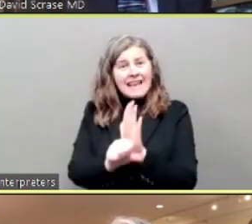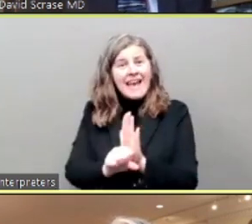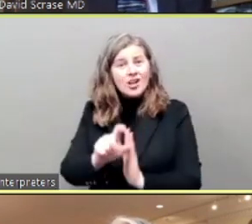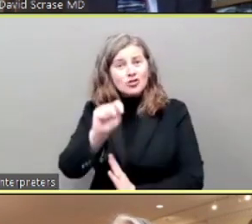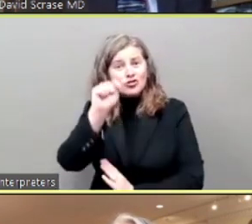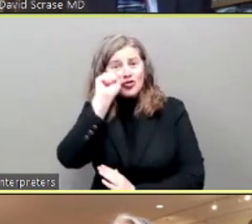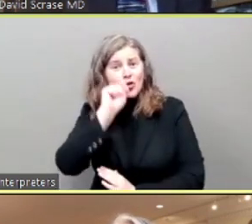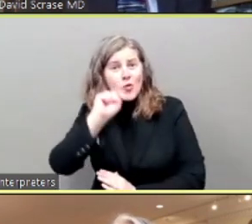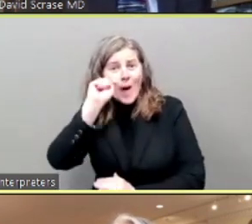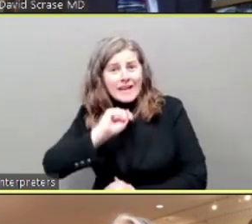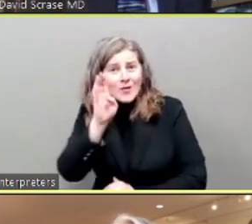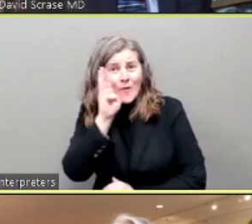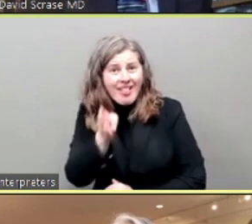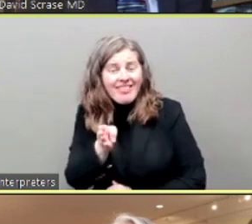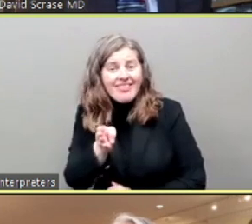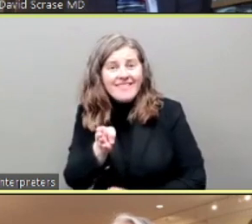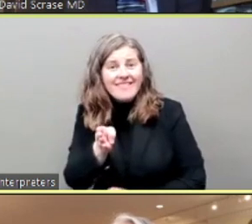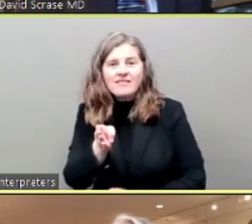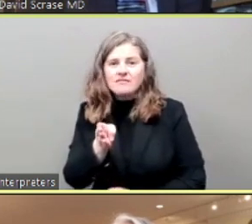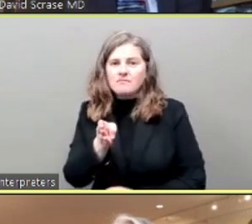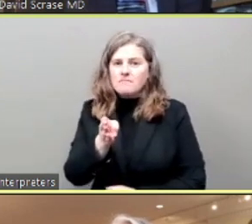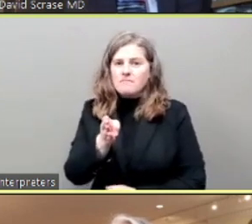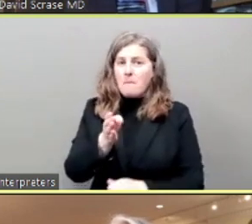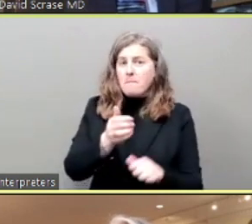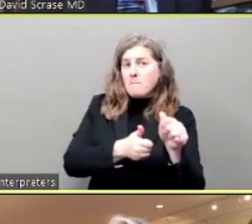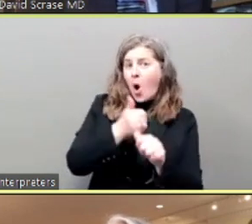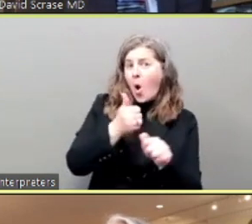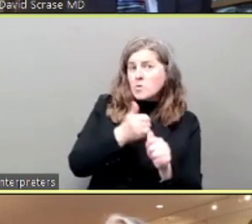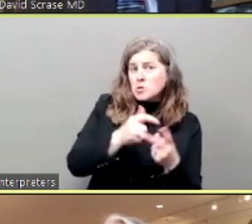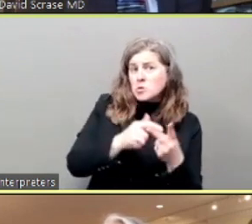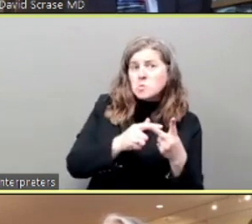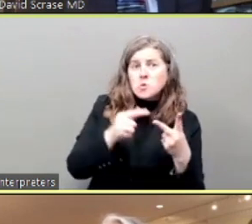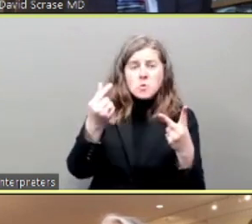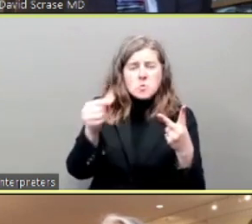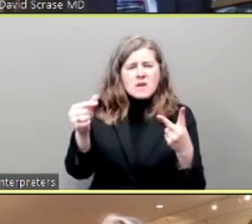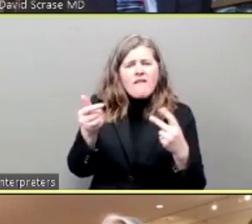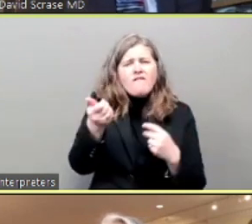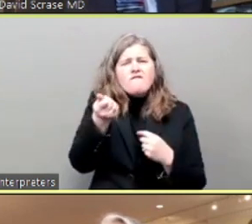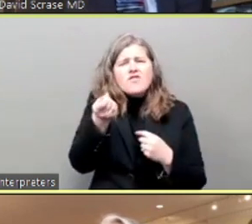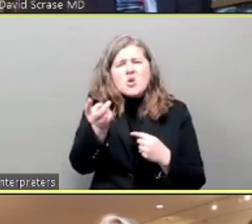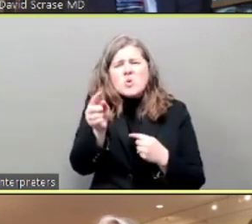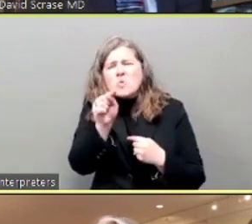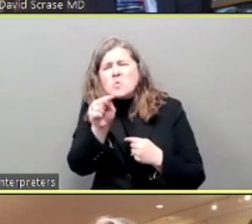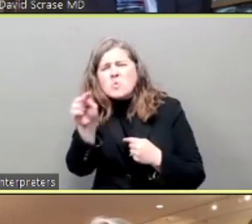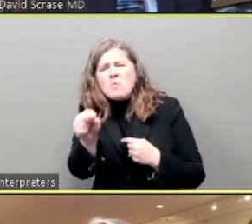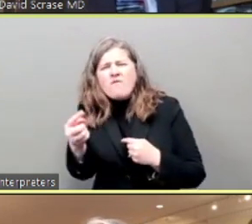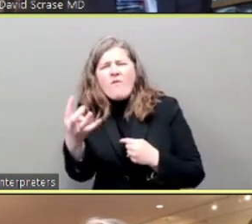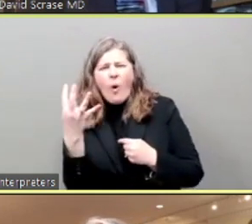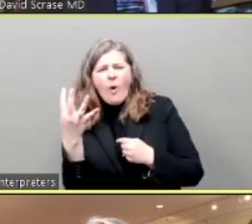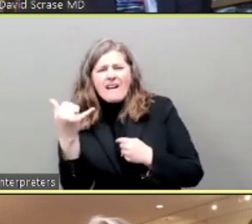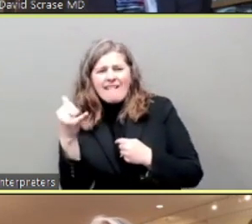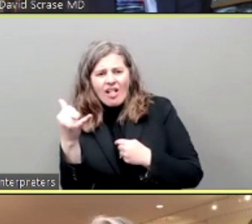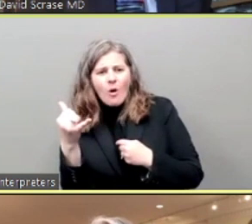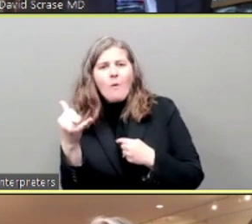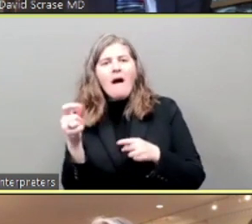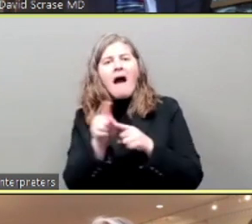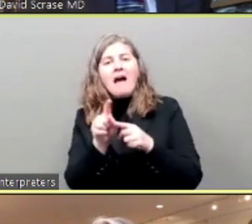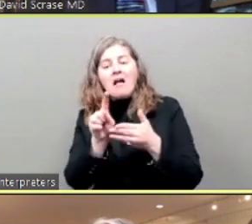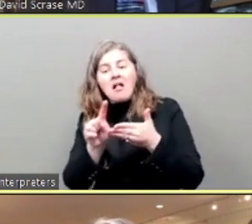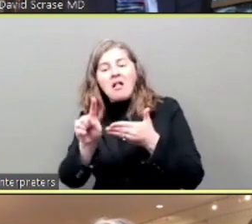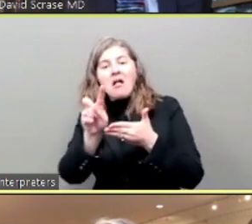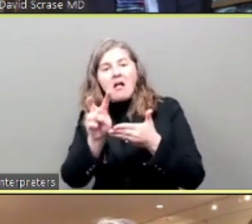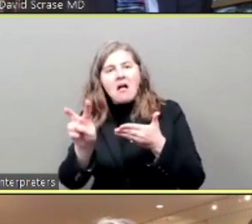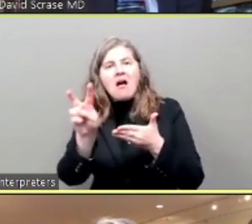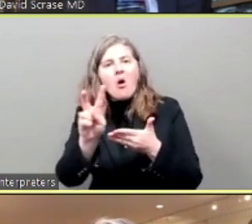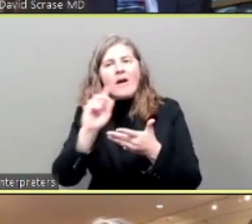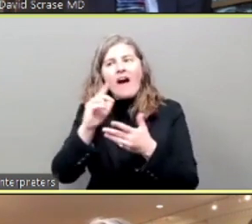turquoise, most of the state green, a few counties. And as we get through that vaccine